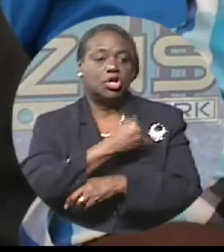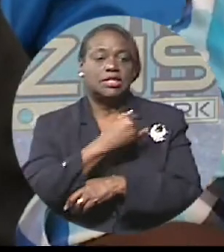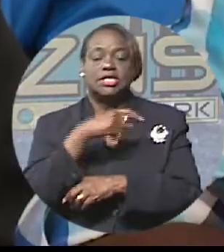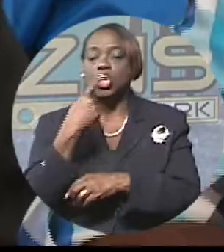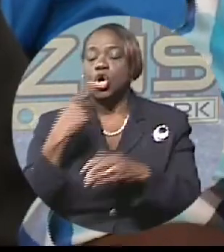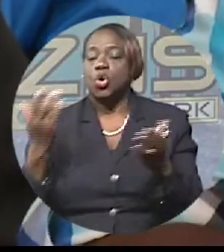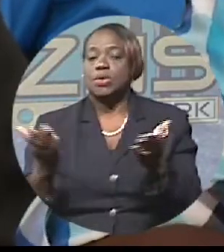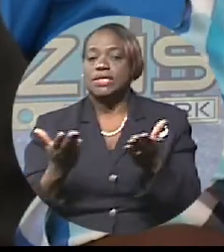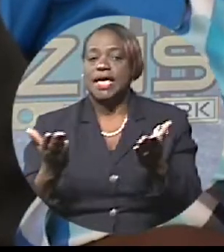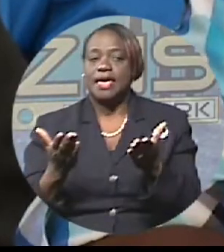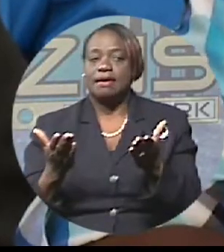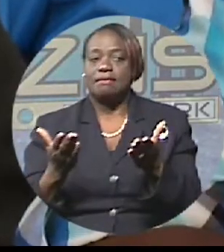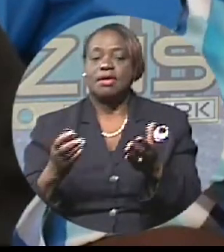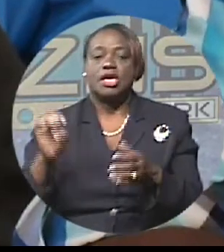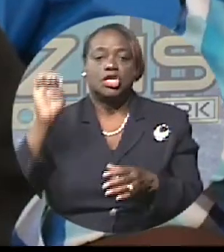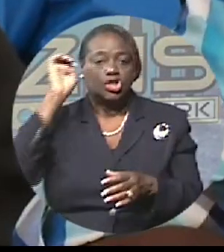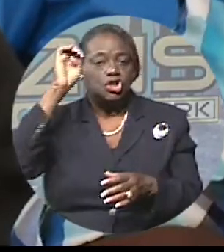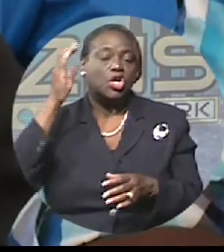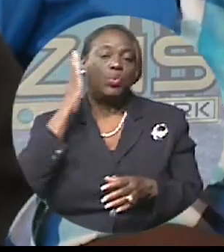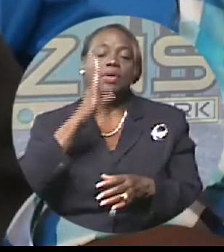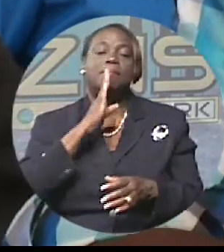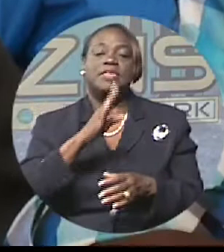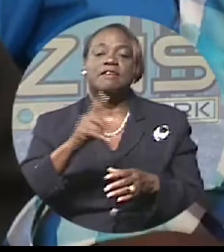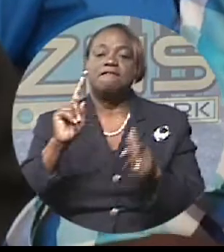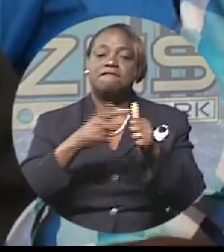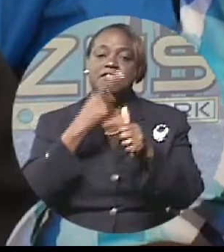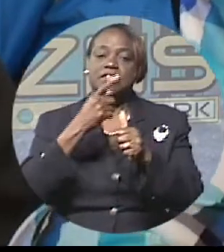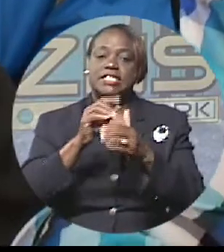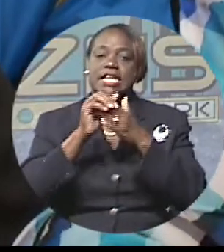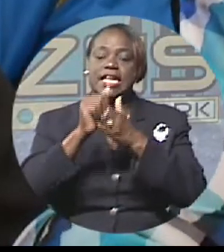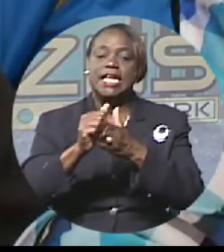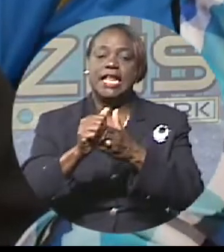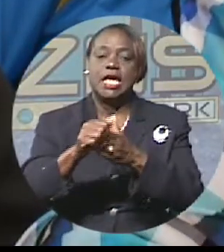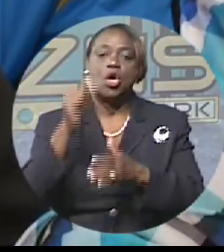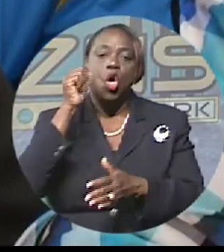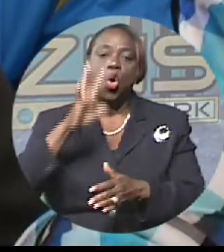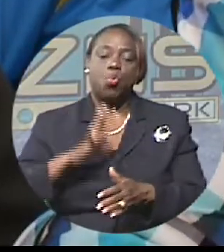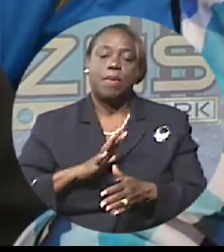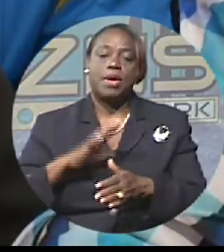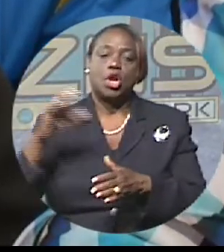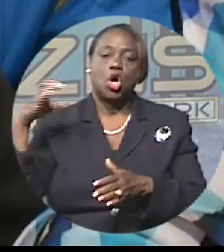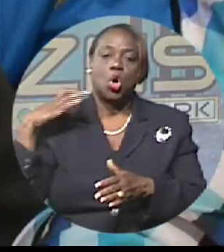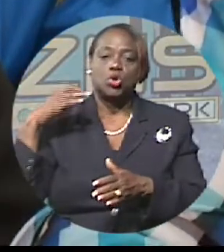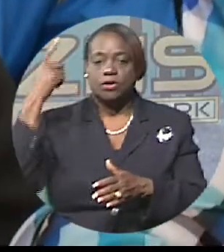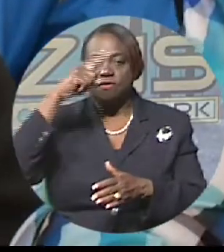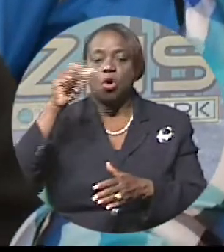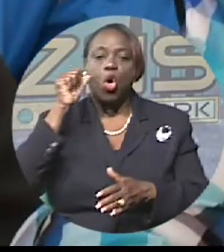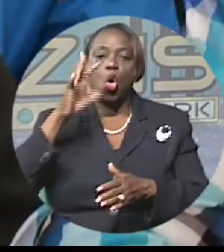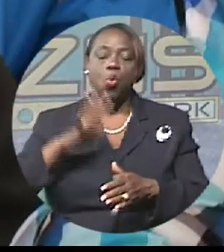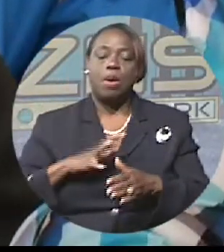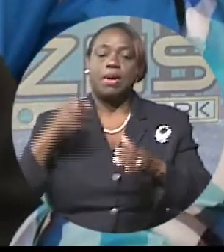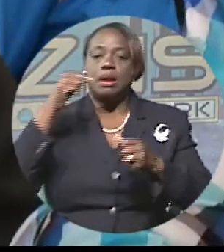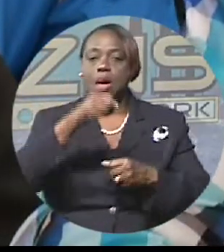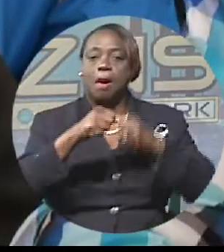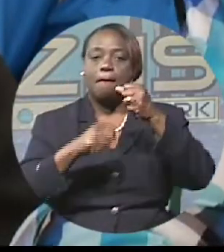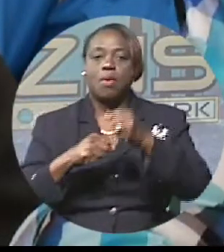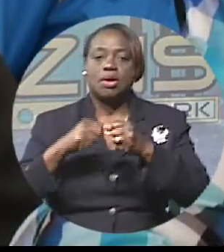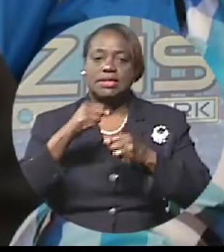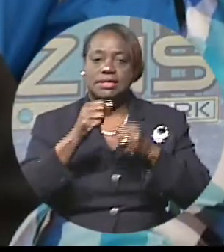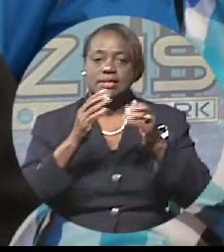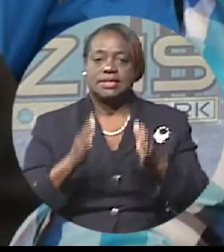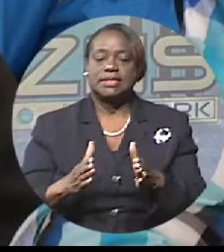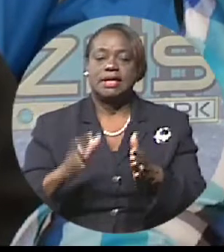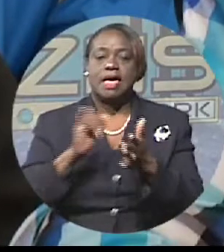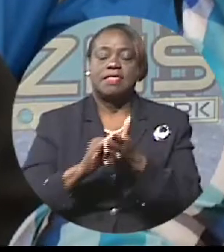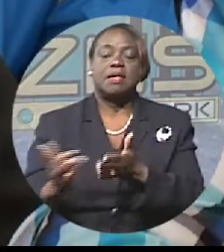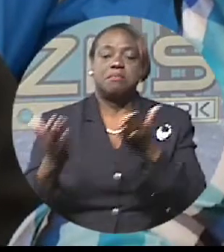here, and she'll be the first leading female coach for female boxers. So that brings something new to the